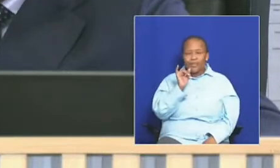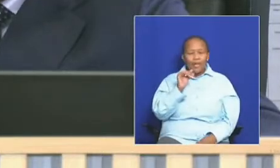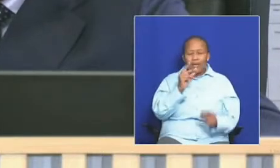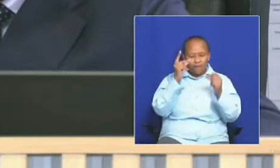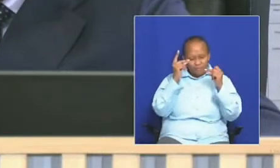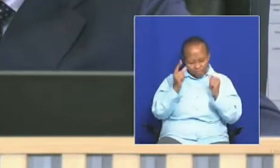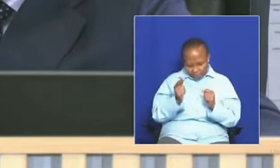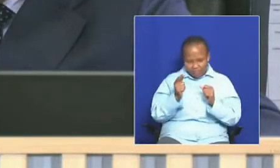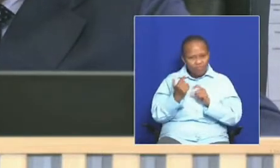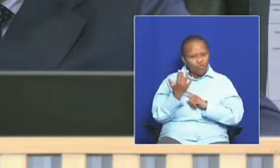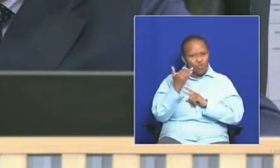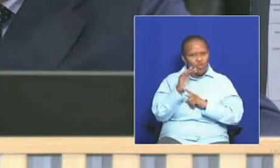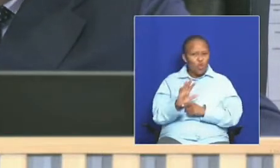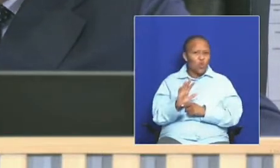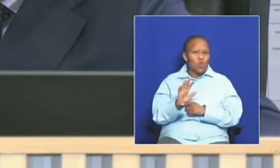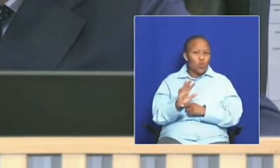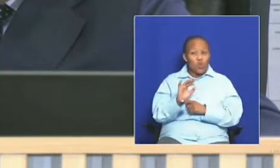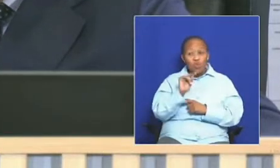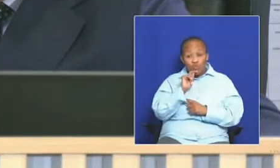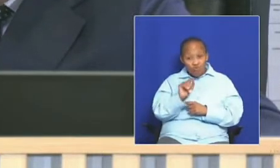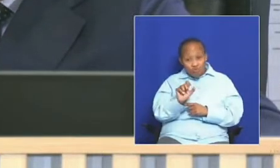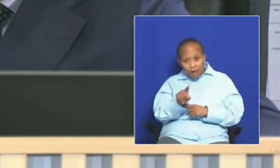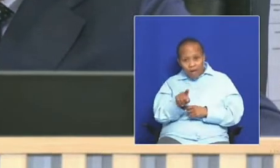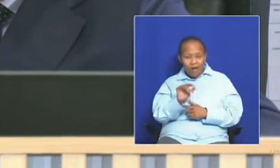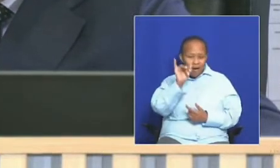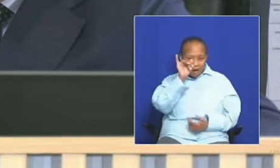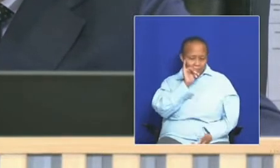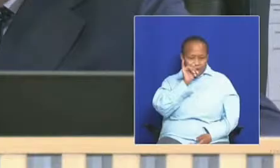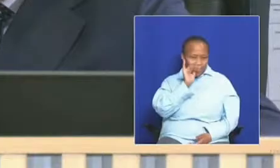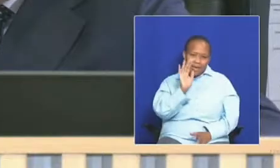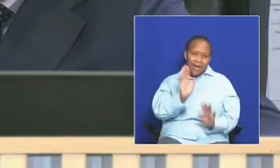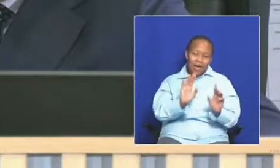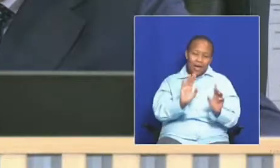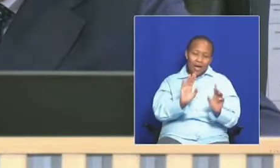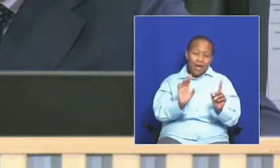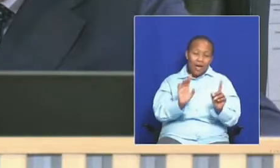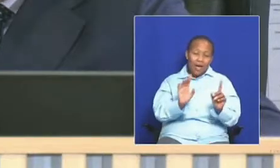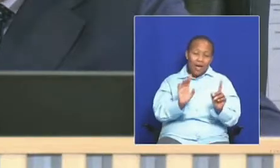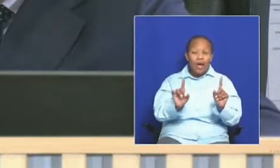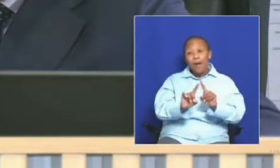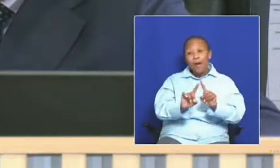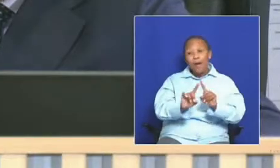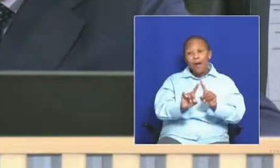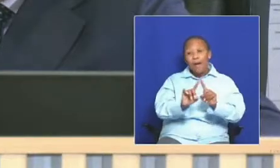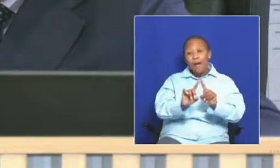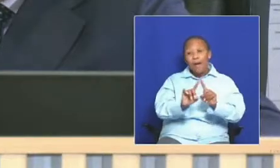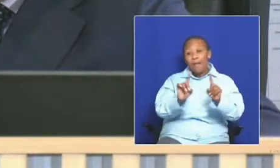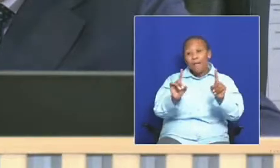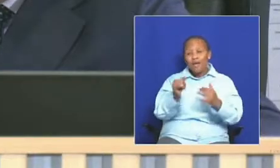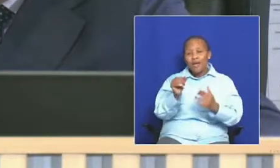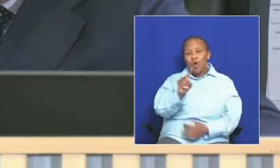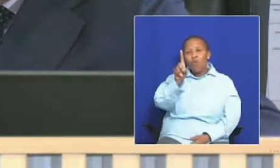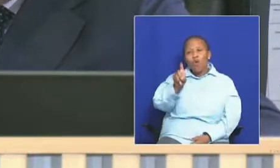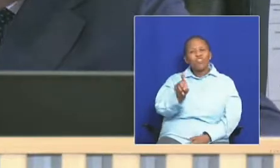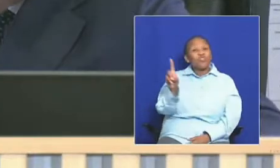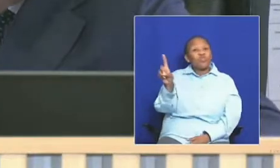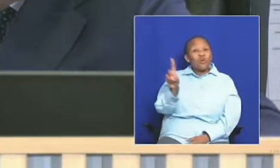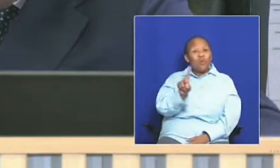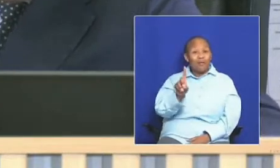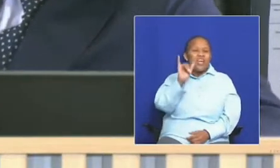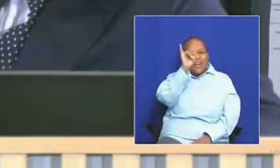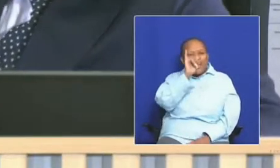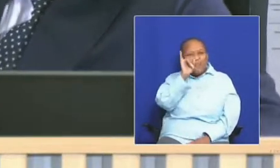manifests itself. So what's criminality on the basis of which you can assert